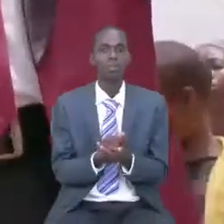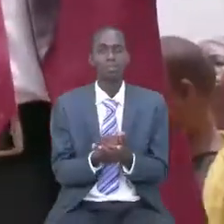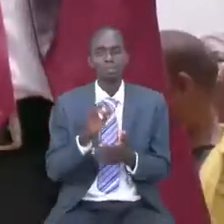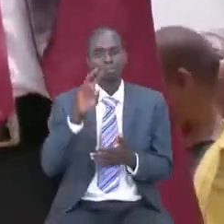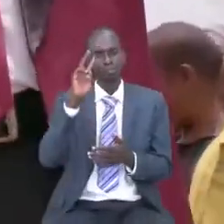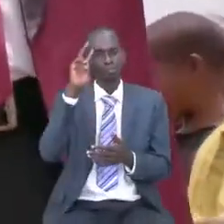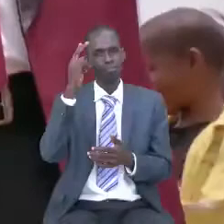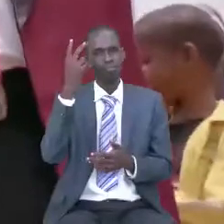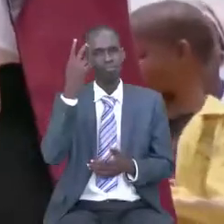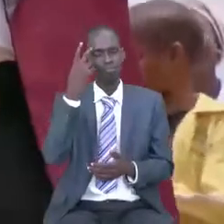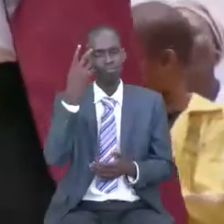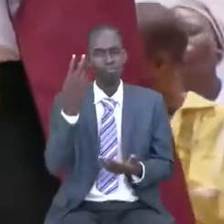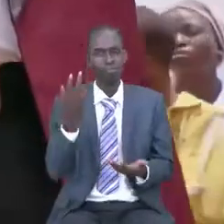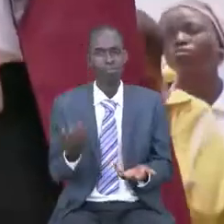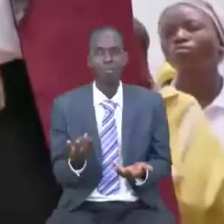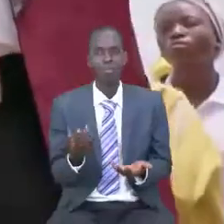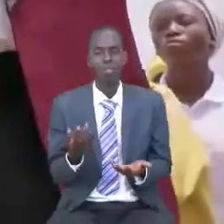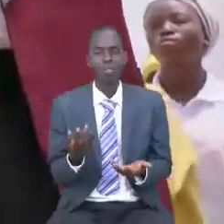mistreatment,